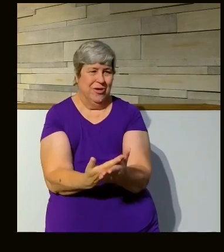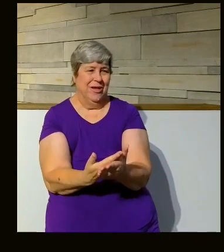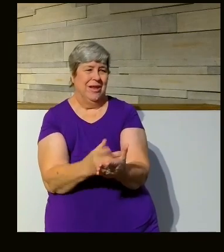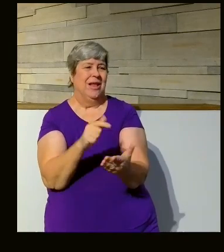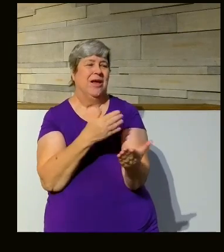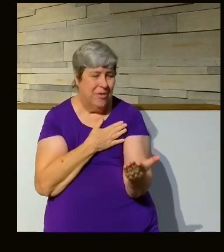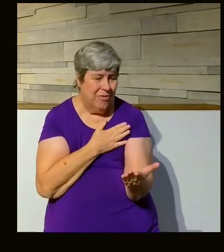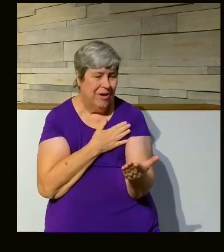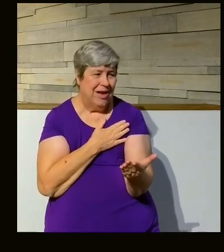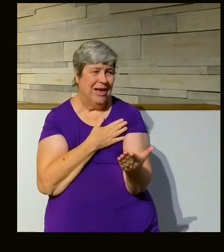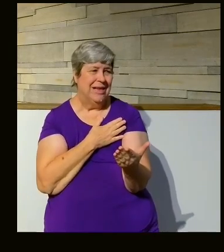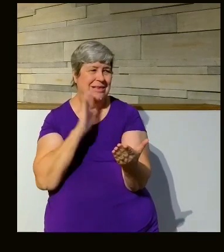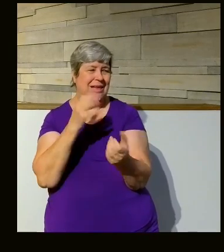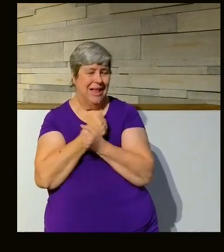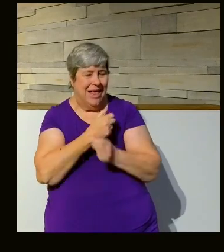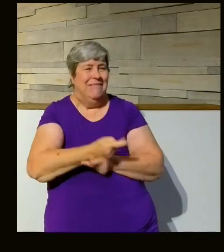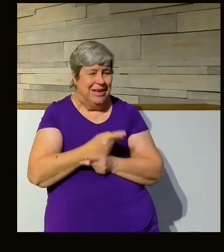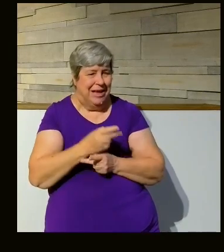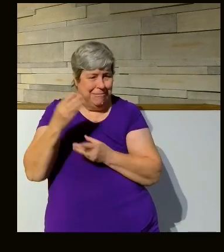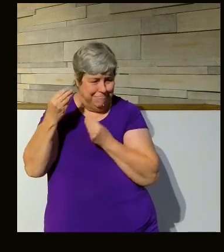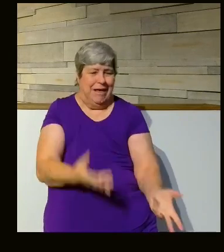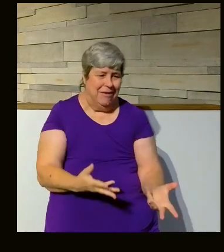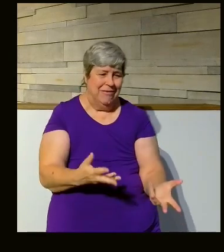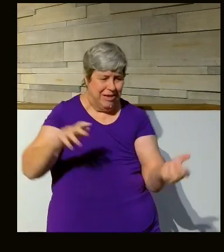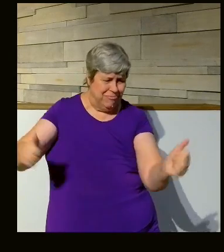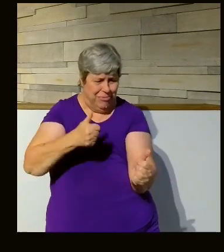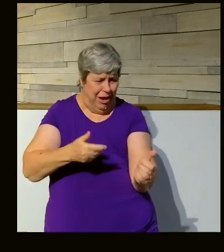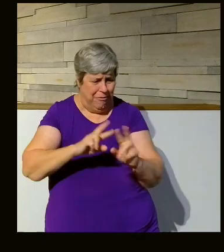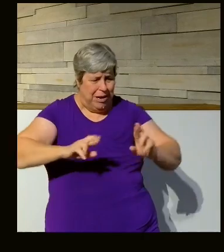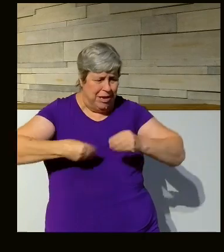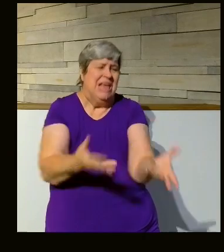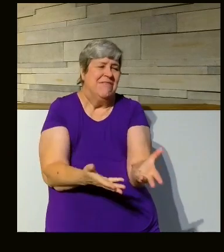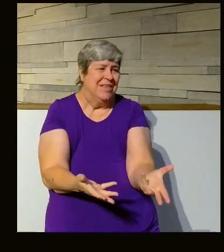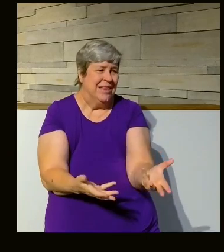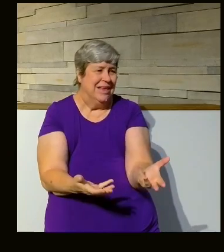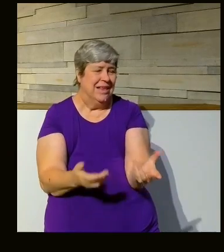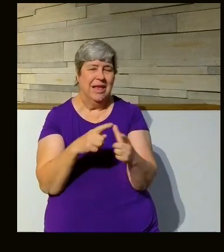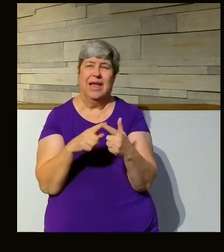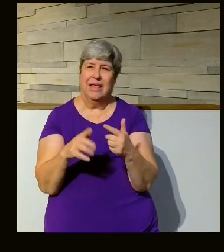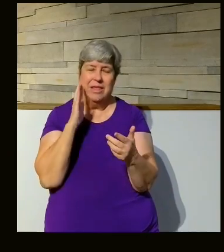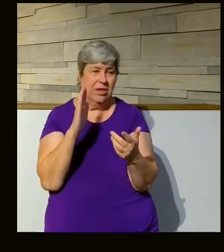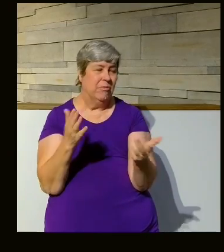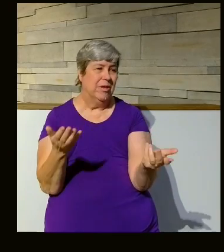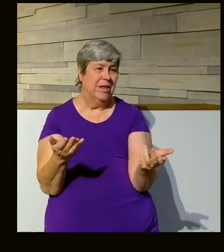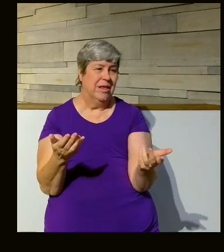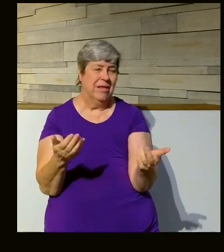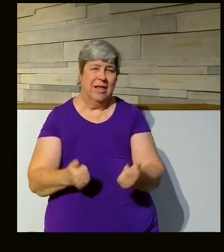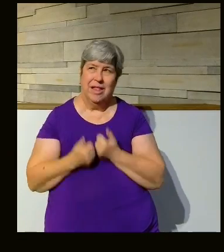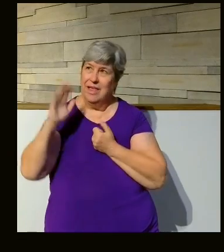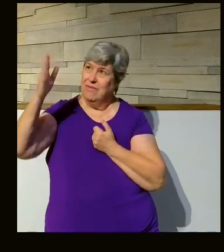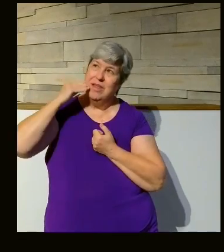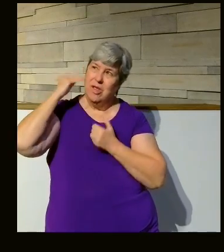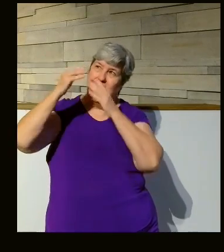and grace and his loving kindness. That's what God wants to do. And then you're going to want to, what? Dwell in the house